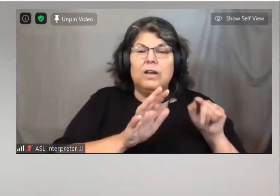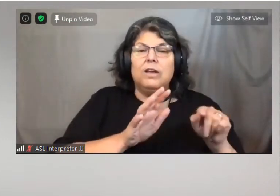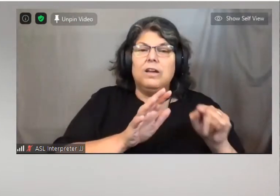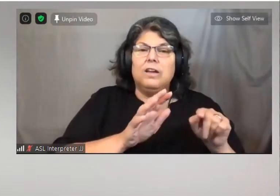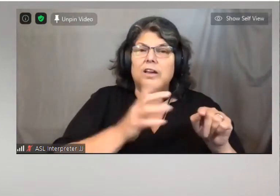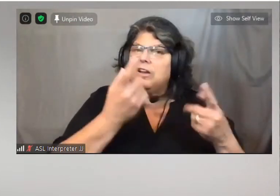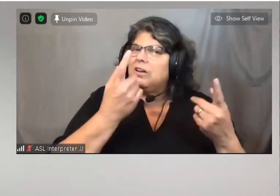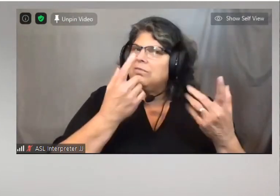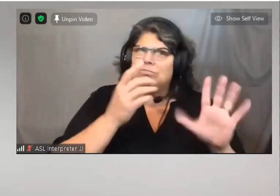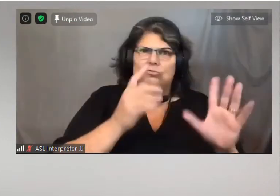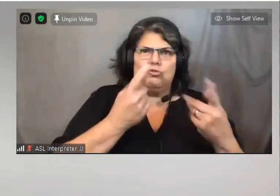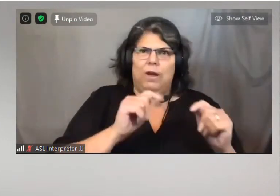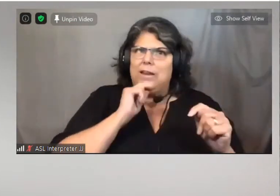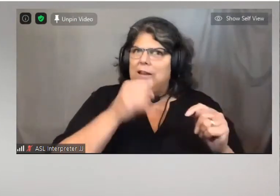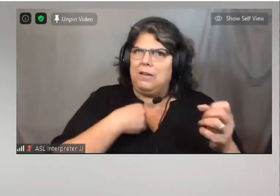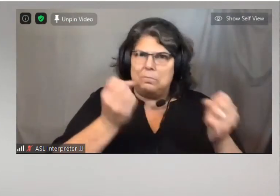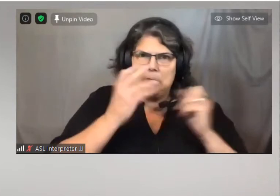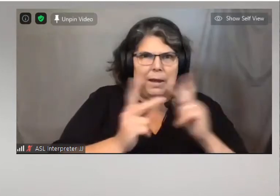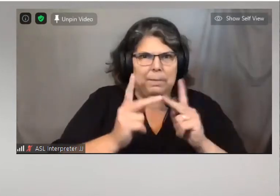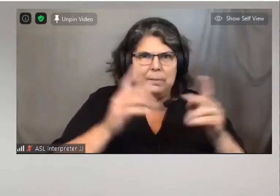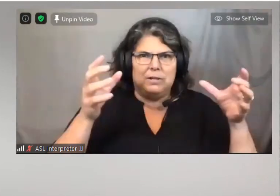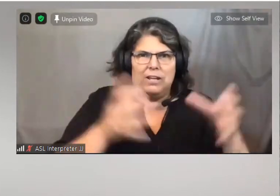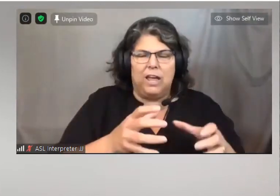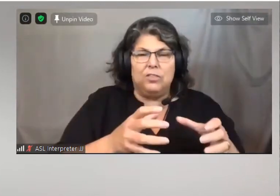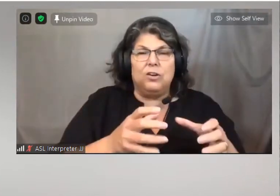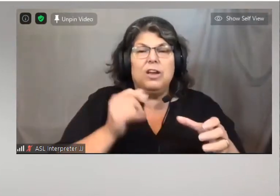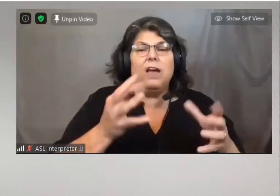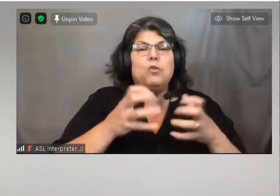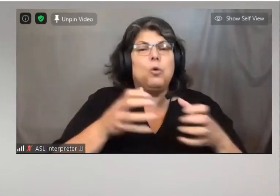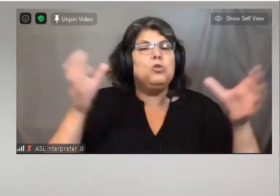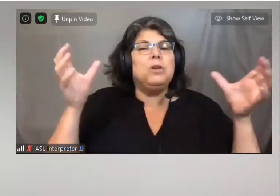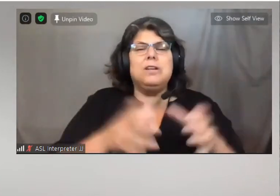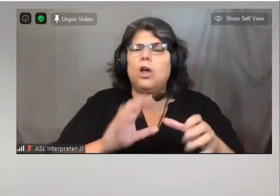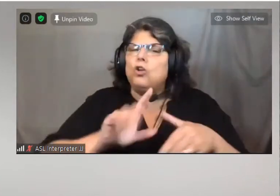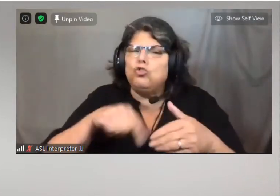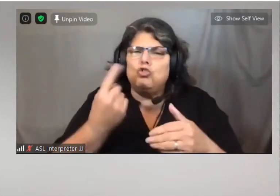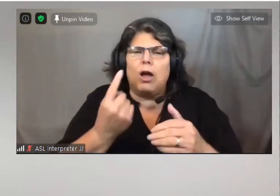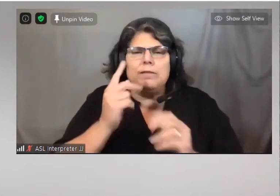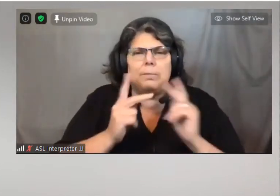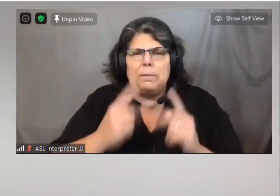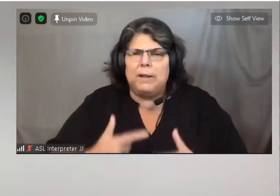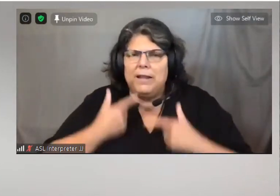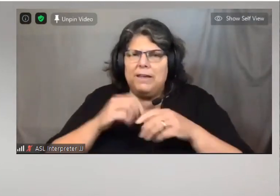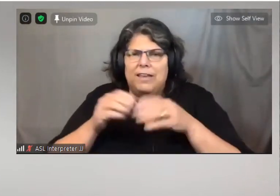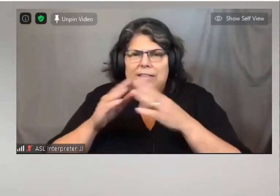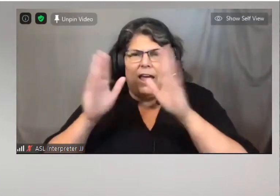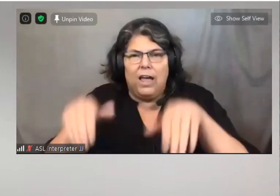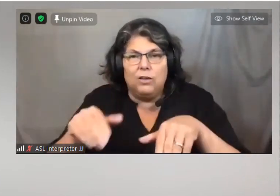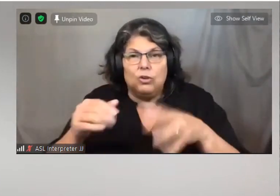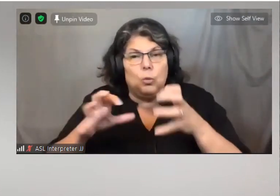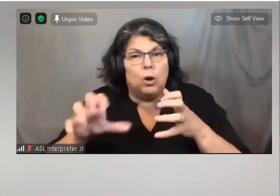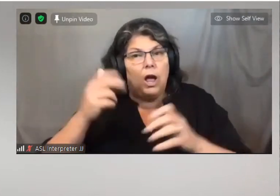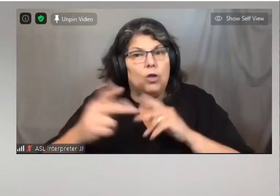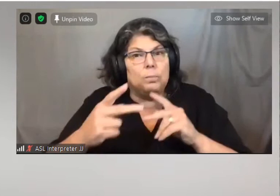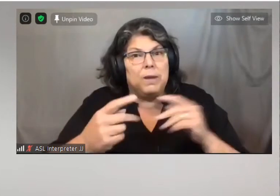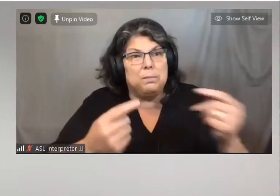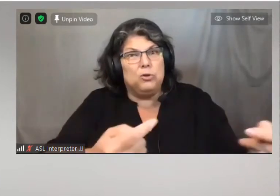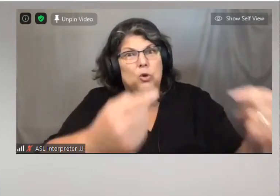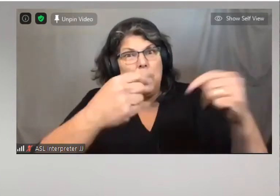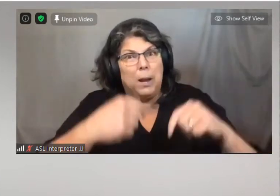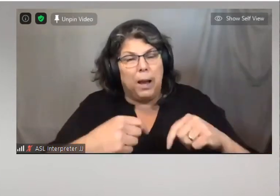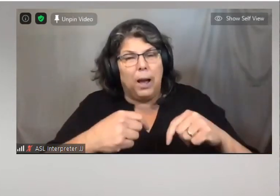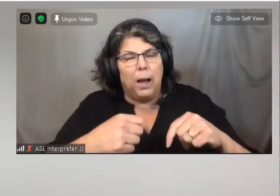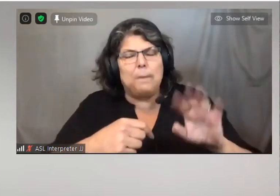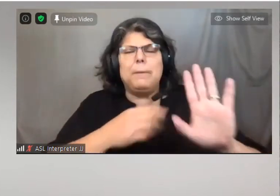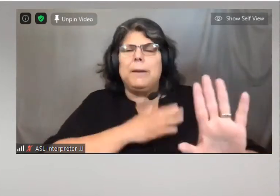large gatherings. If you're going to get together with just the household. If you're going to get together with other people, keep it to a minimum. Use